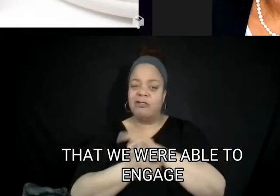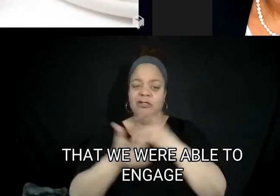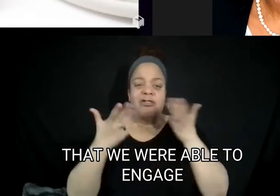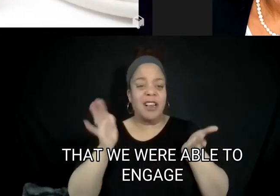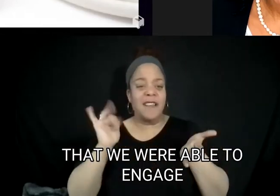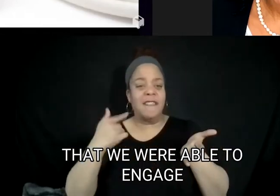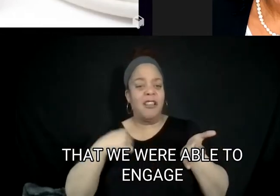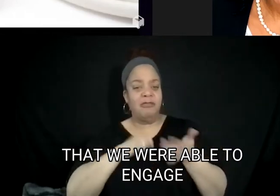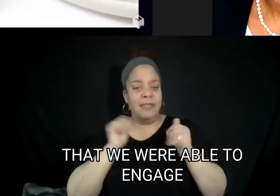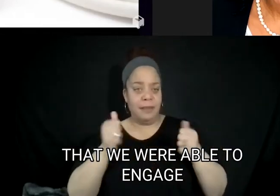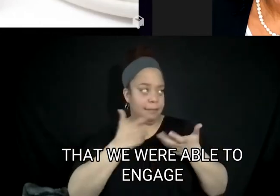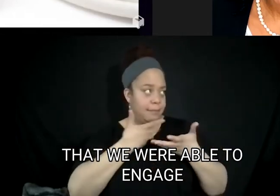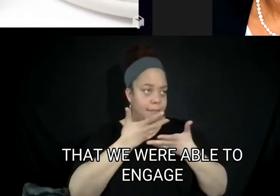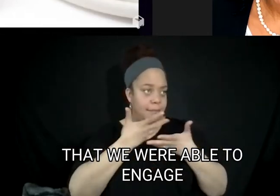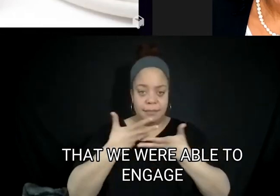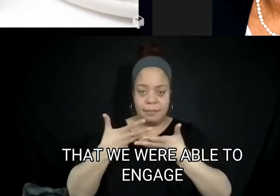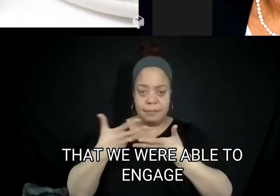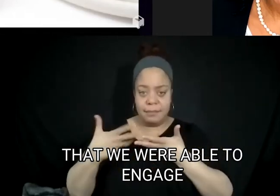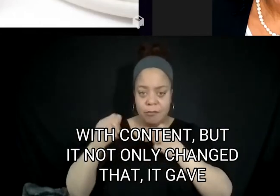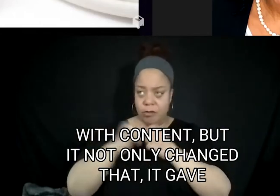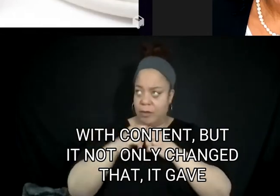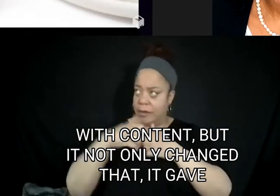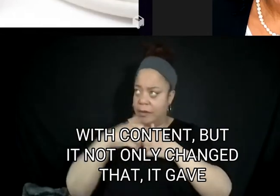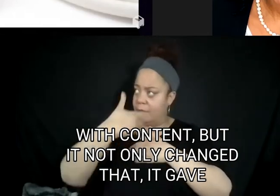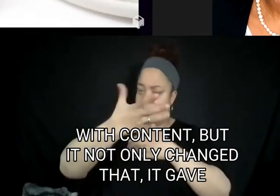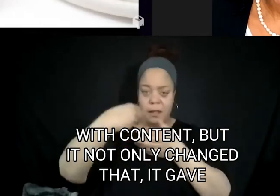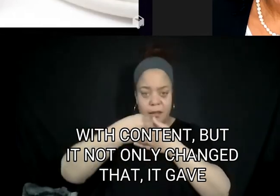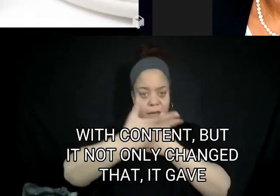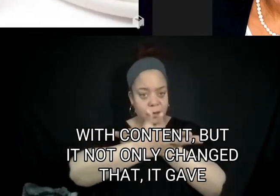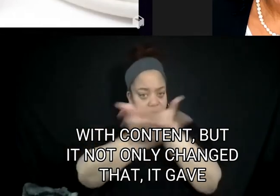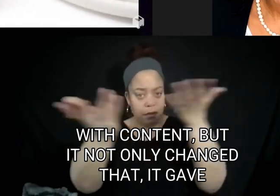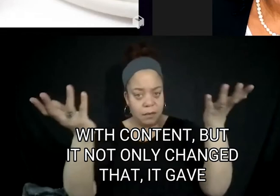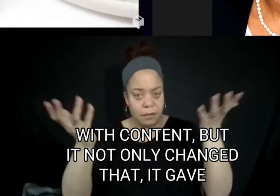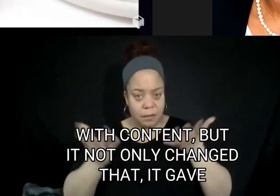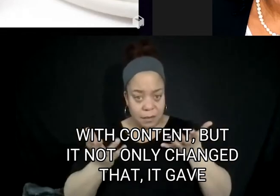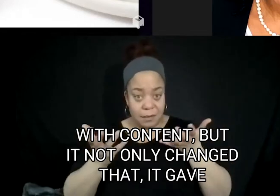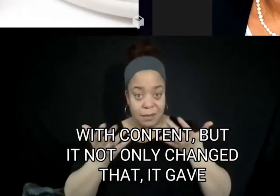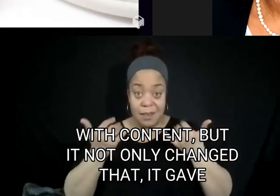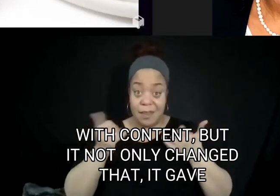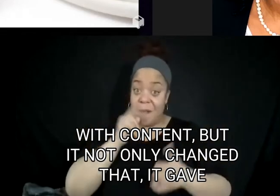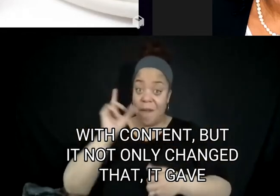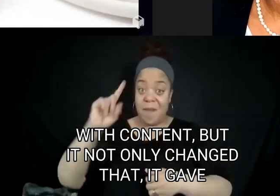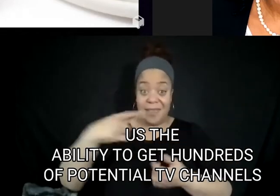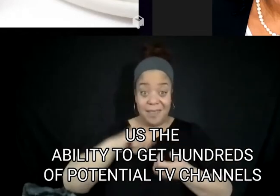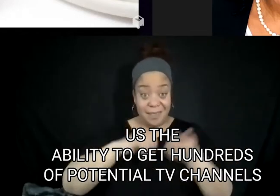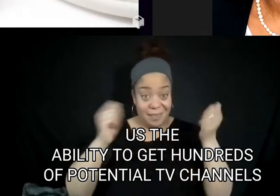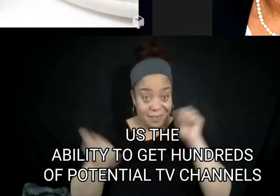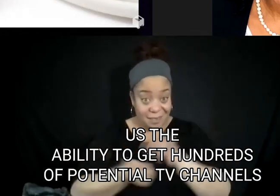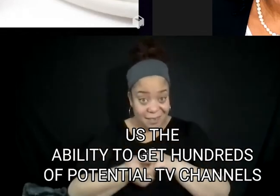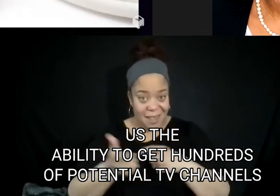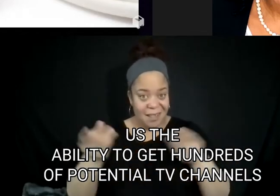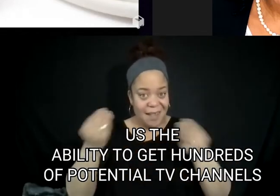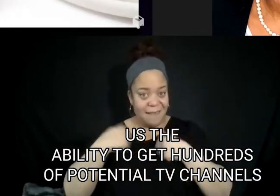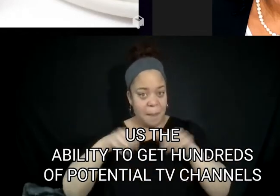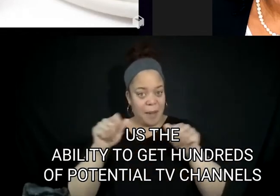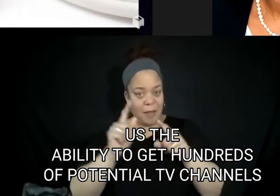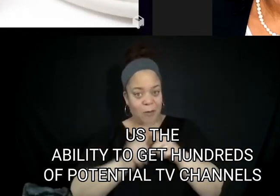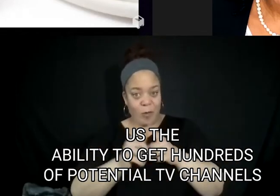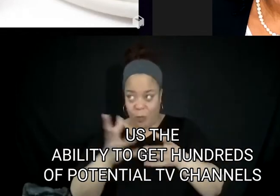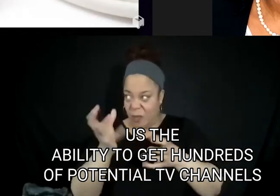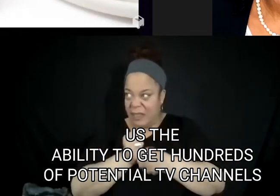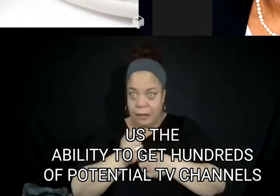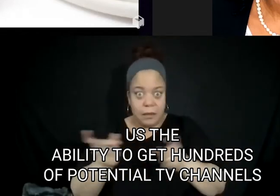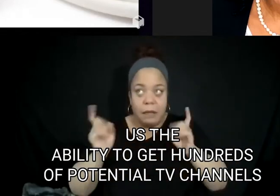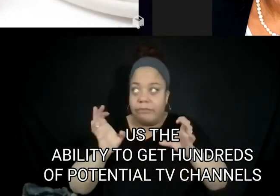gave us the ability to get hundreds of potential TV channels. But in this like cable, you could actually deliver other things like